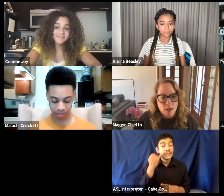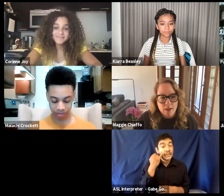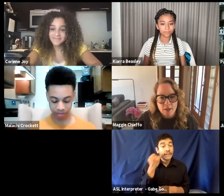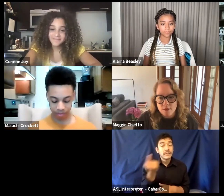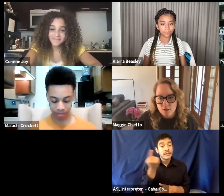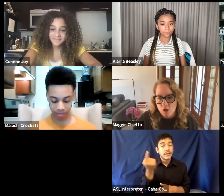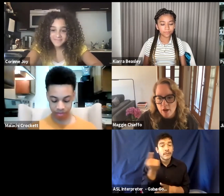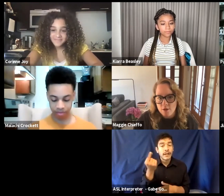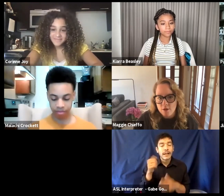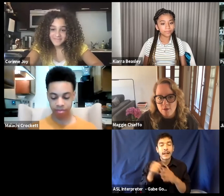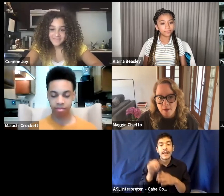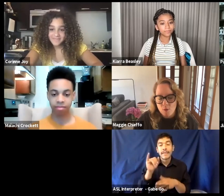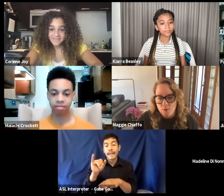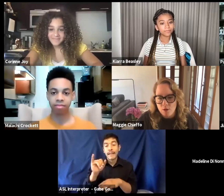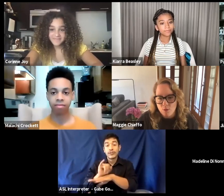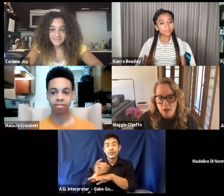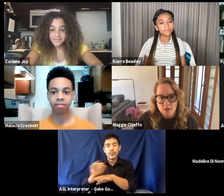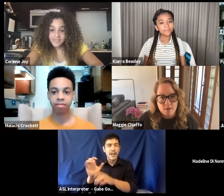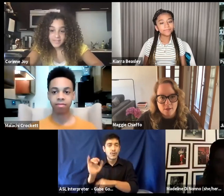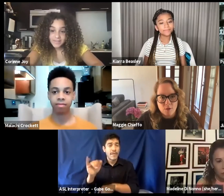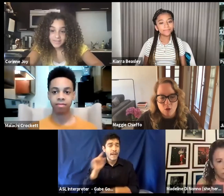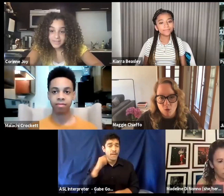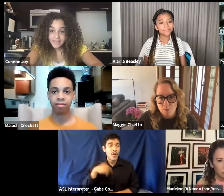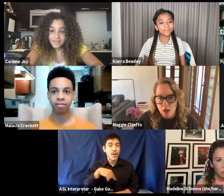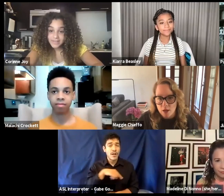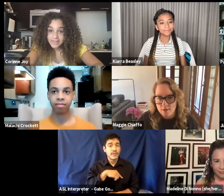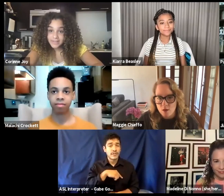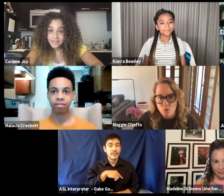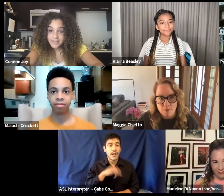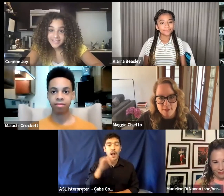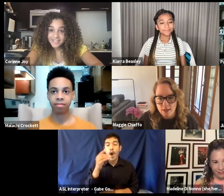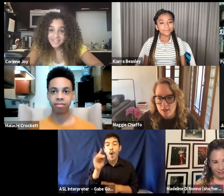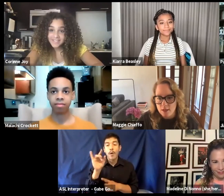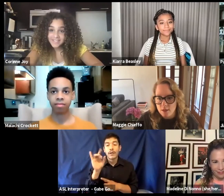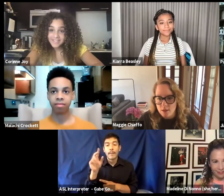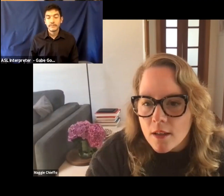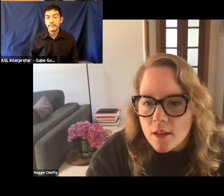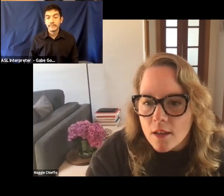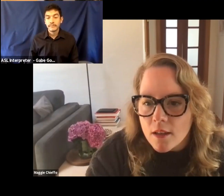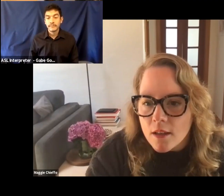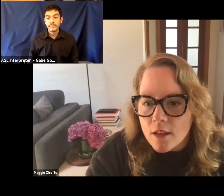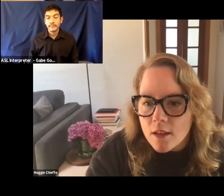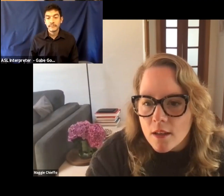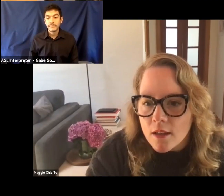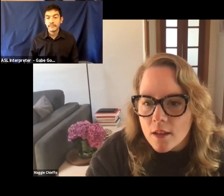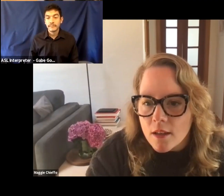somebody at the Institute could go ahead and do that, that would be great. It's the GoldieBlox website.